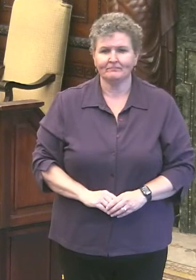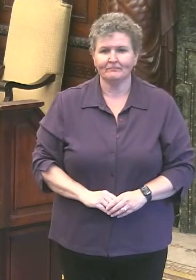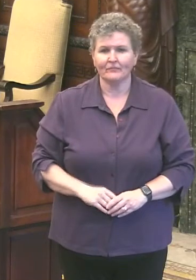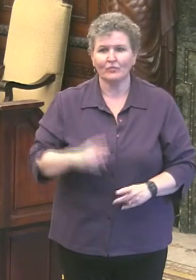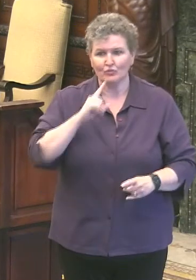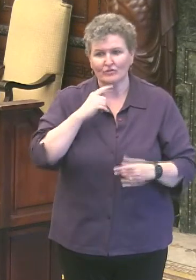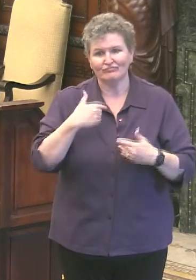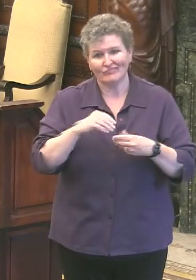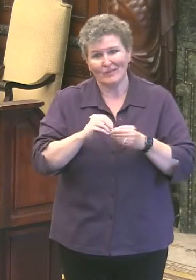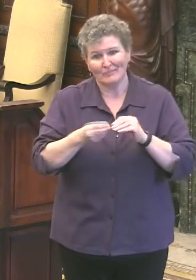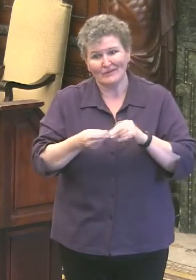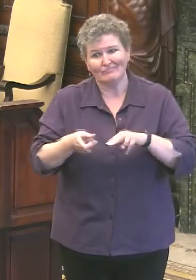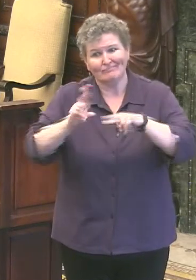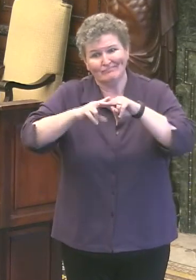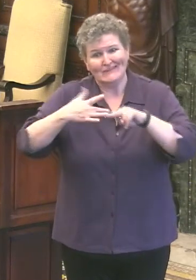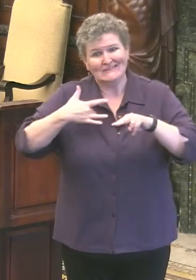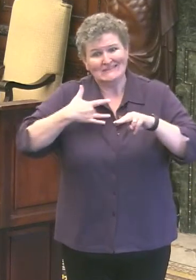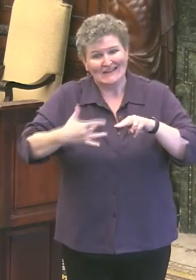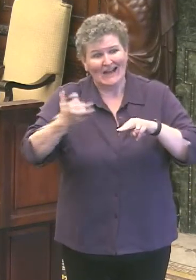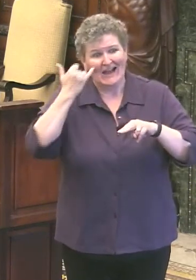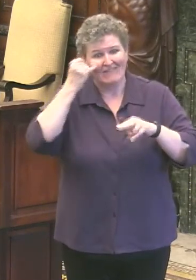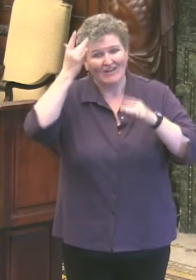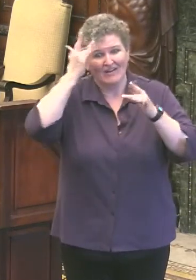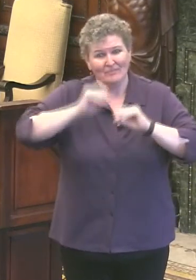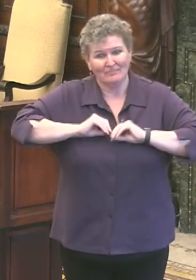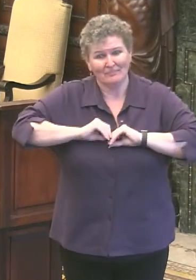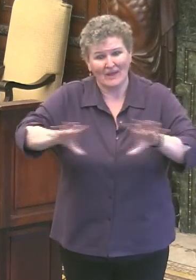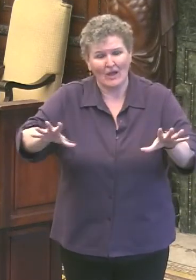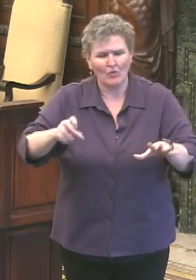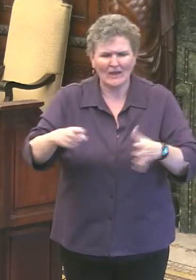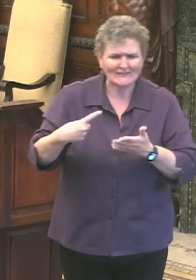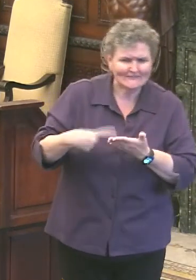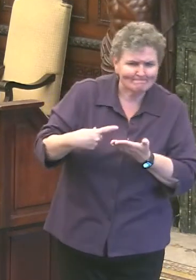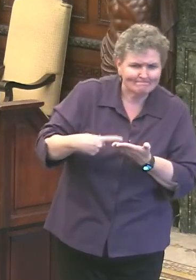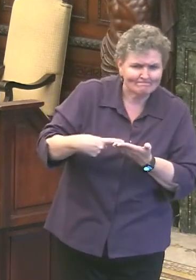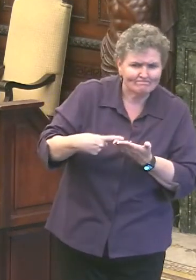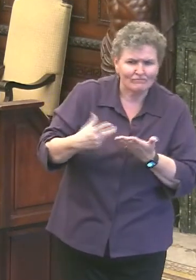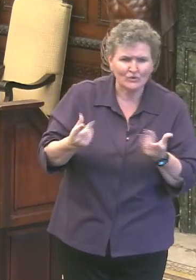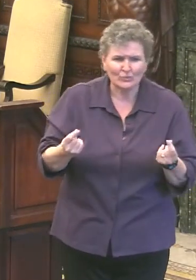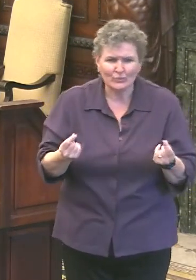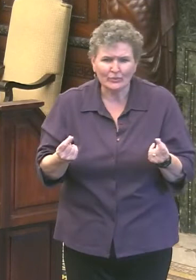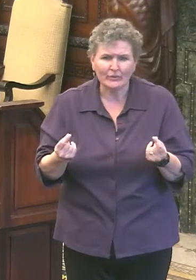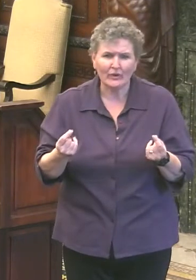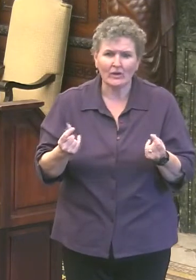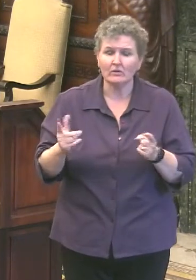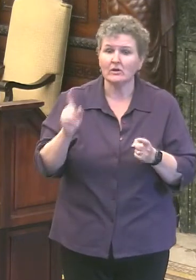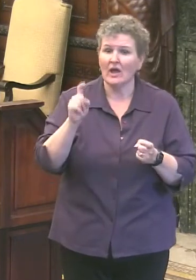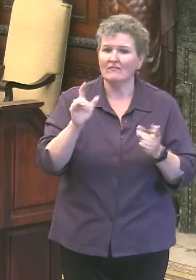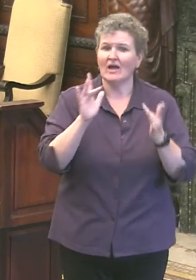likelihood of the spread of the virus. And so some form of contact tracing,